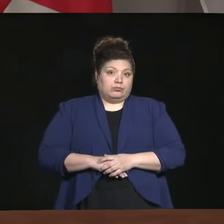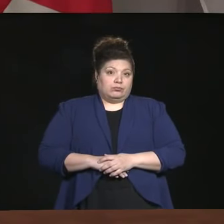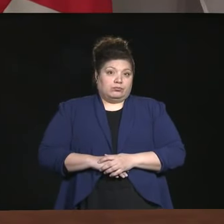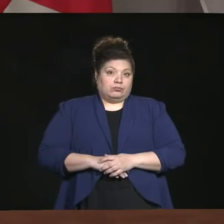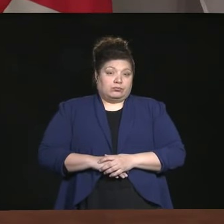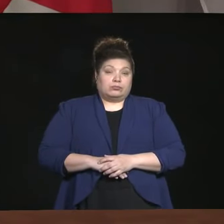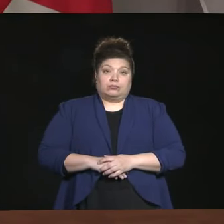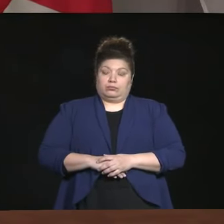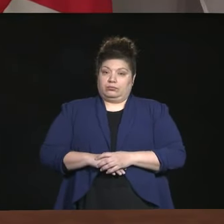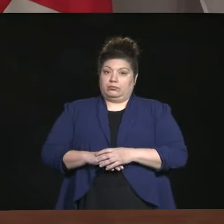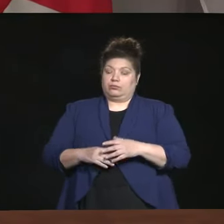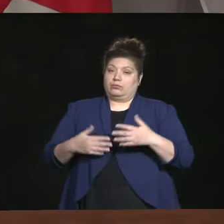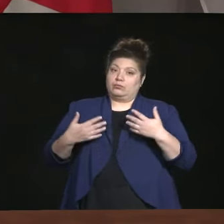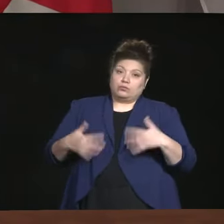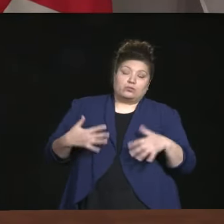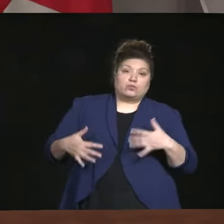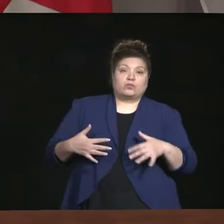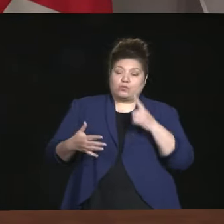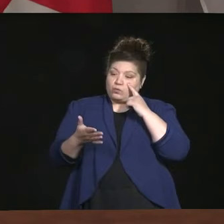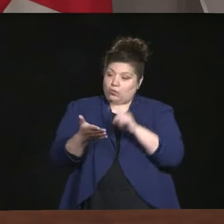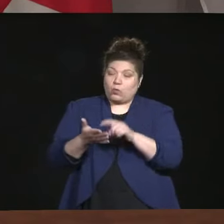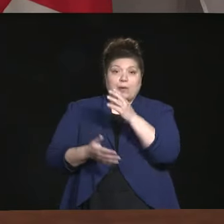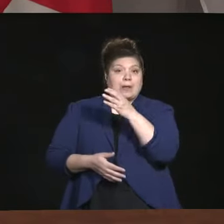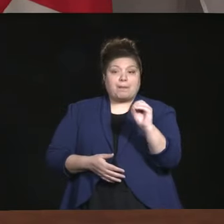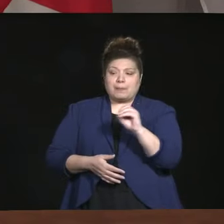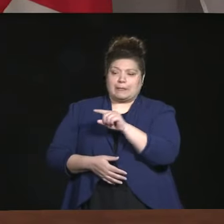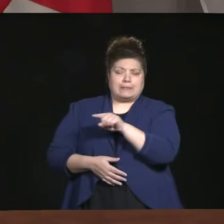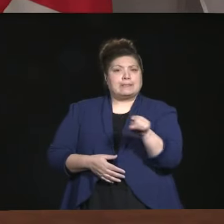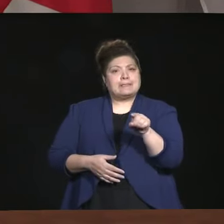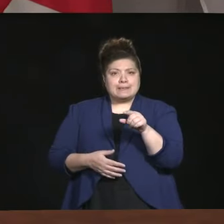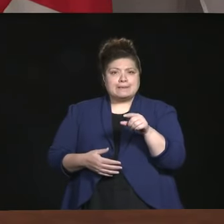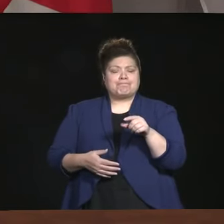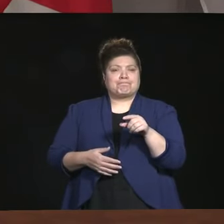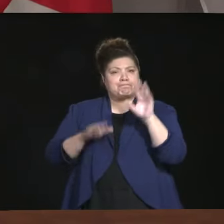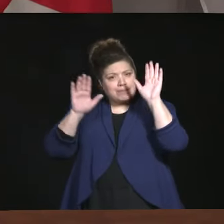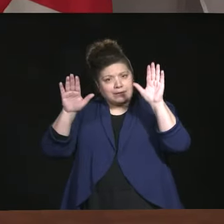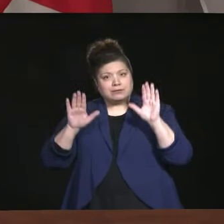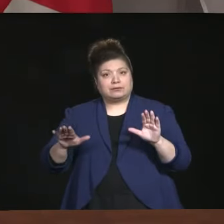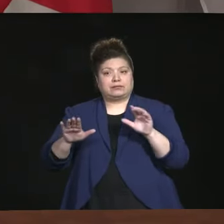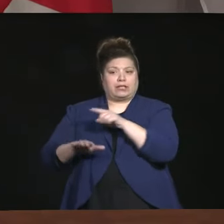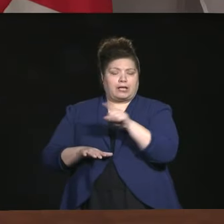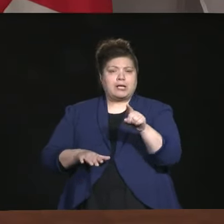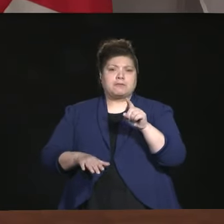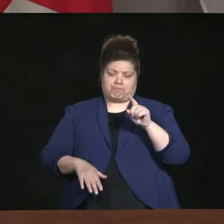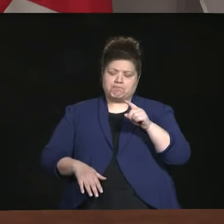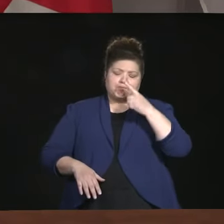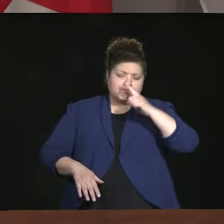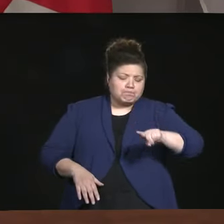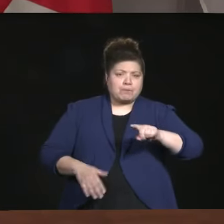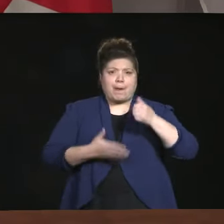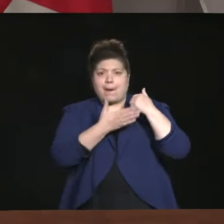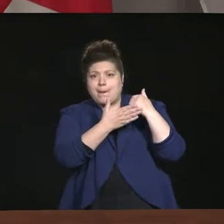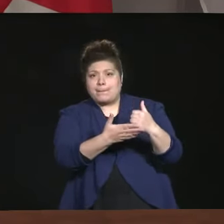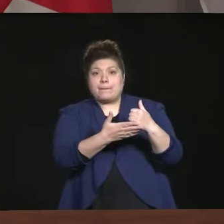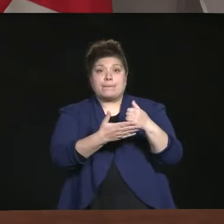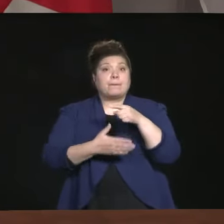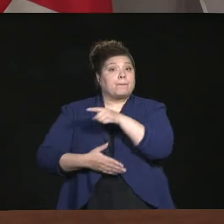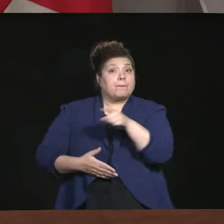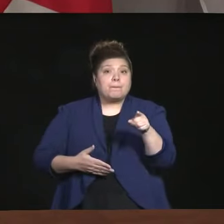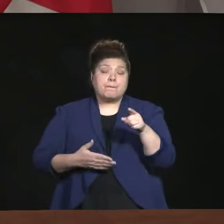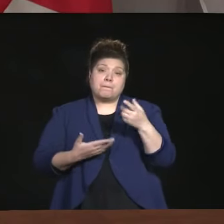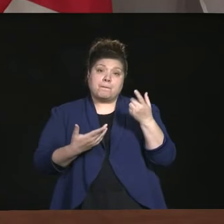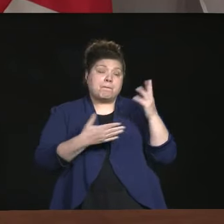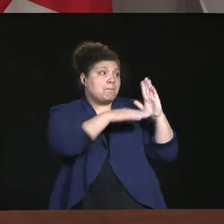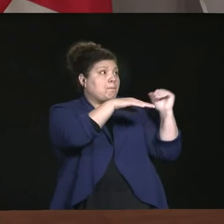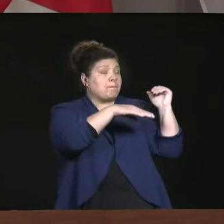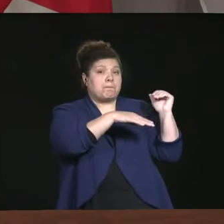défis. Elles travaillent ensemble pour fournir aux travailleurs de la santé l'équipement et